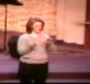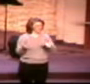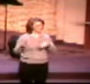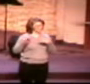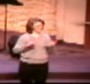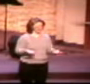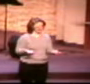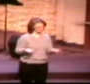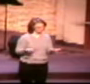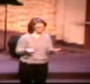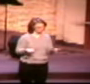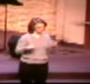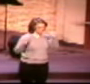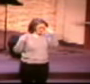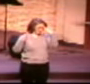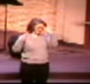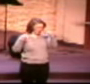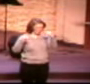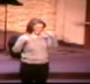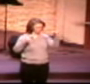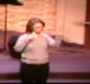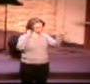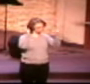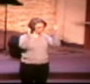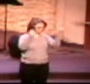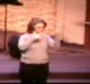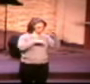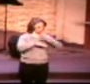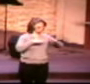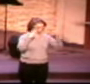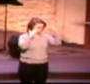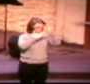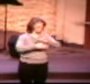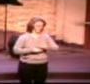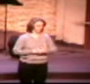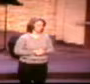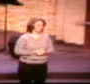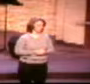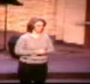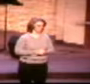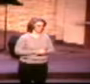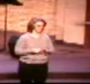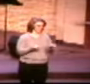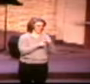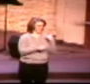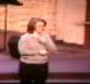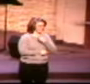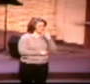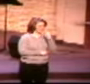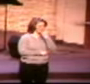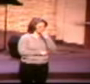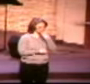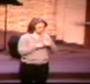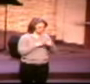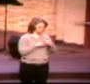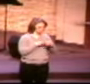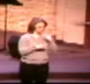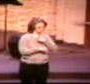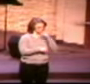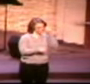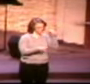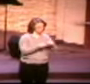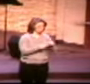death that hope triumphs over the darkness. And as we take this bread, we're reminded that